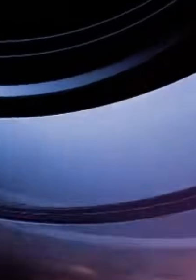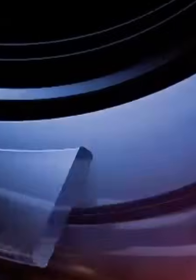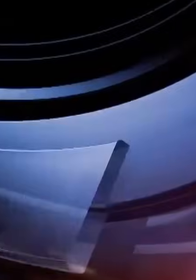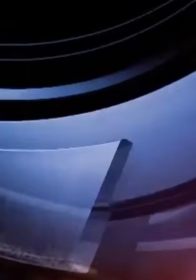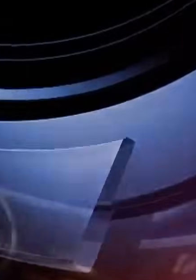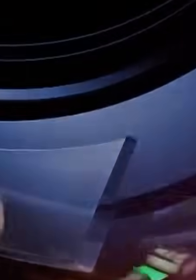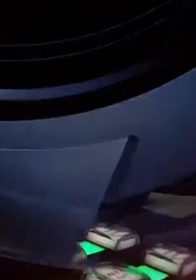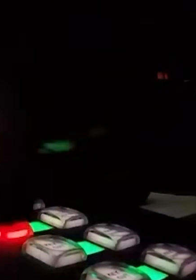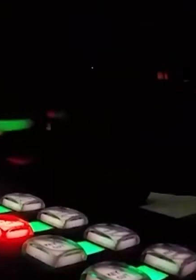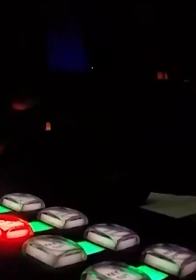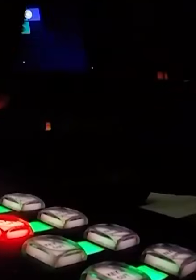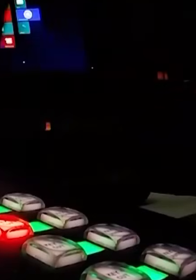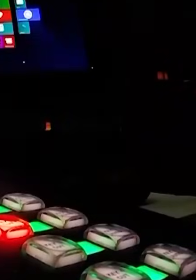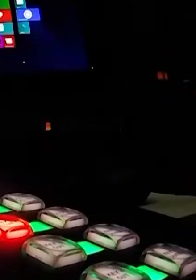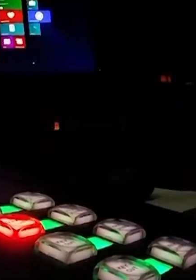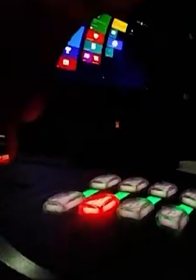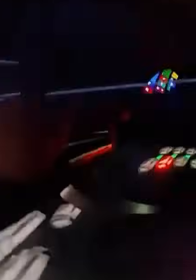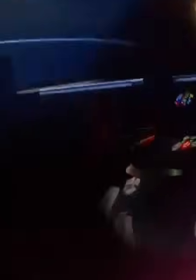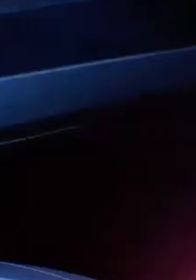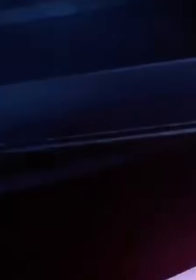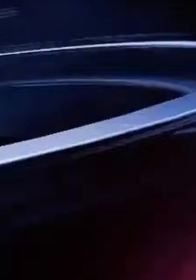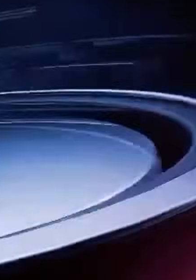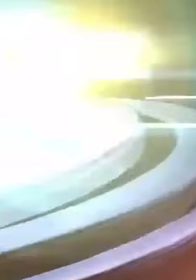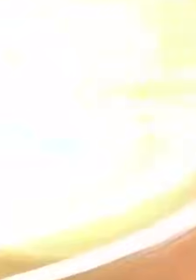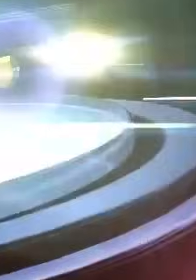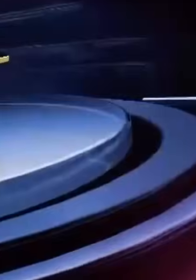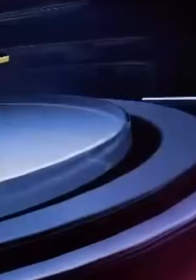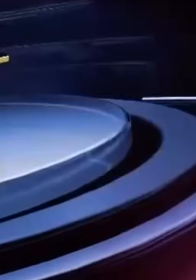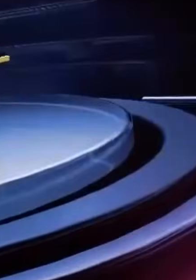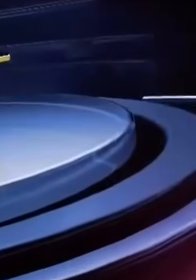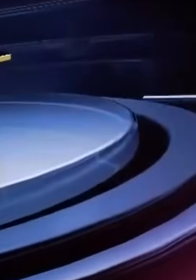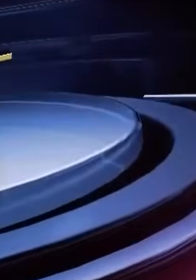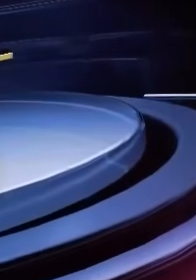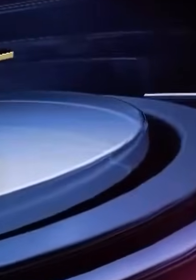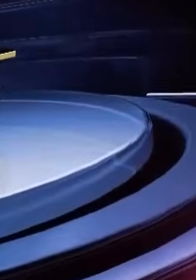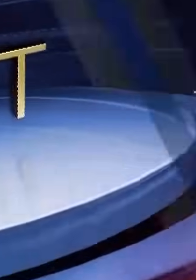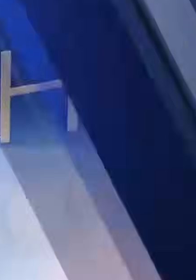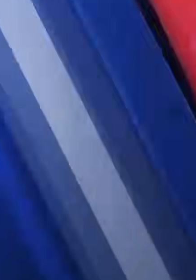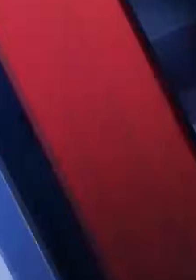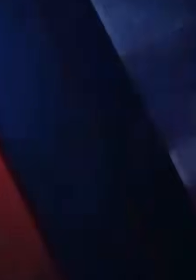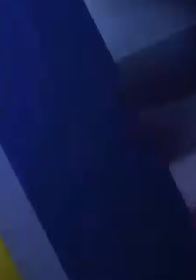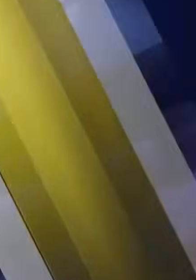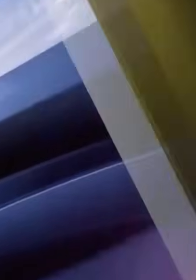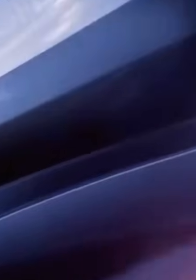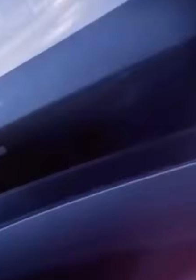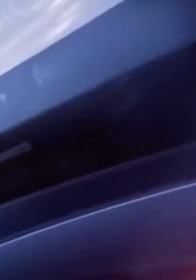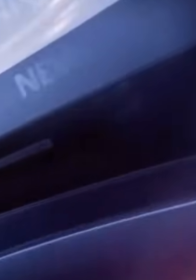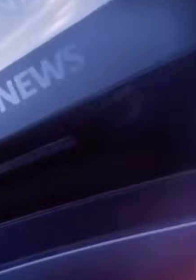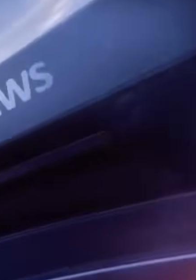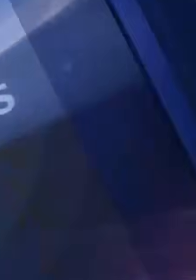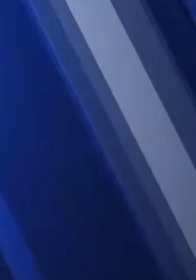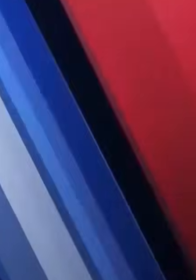Broadcasting from our studios in the Pine St. Michael, this is CBC NewsNight, starting now.